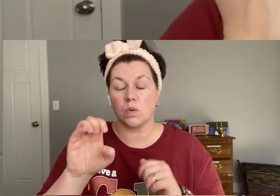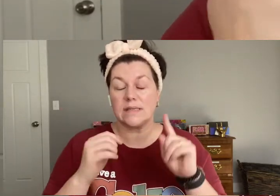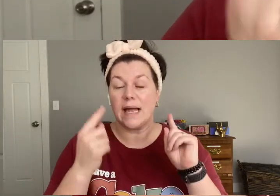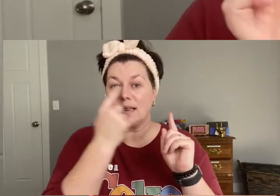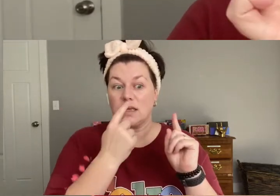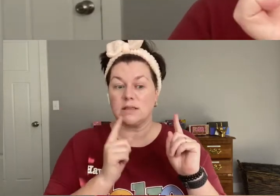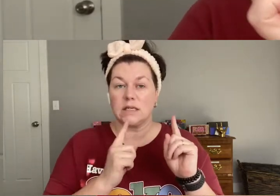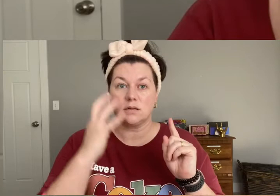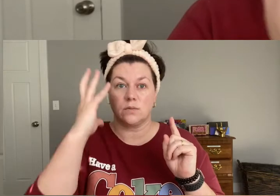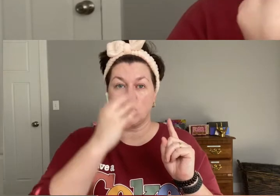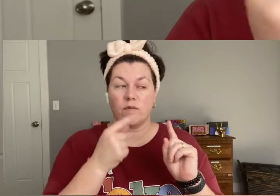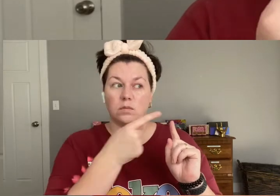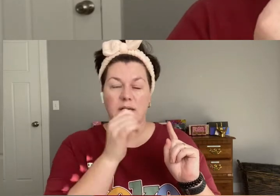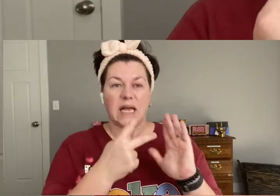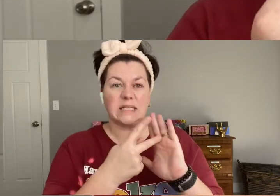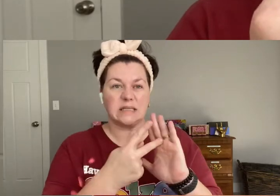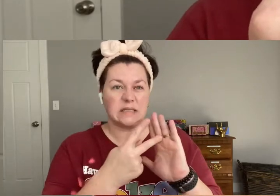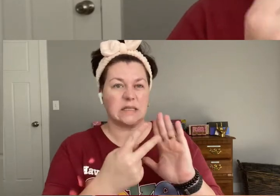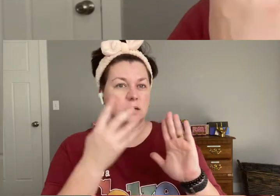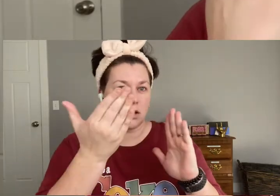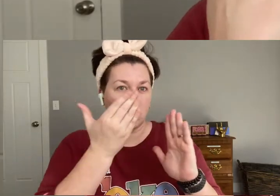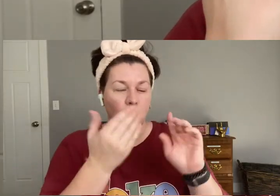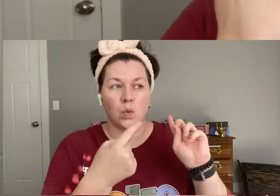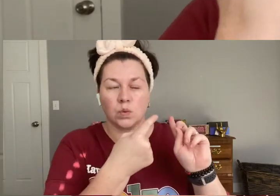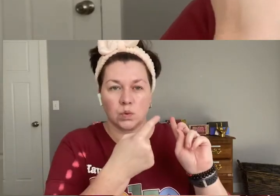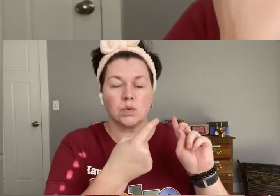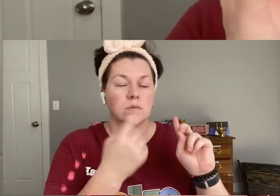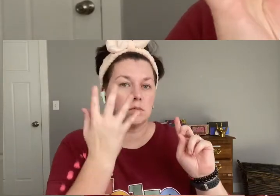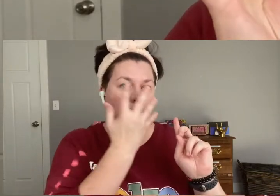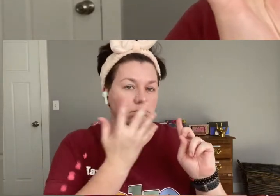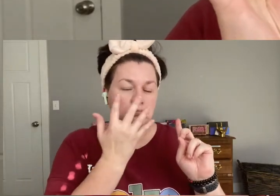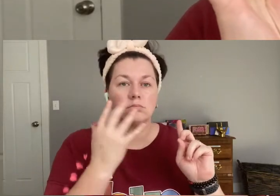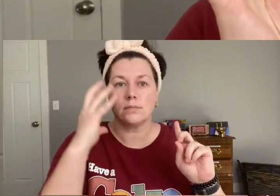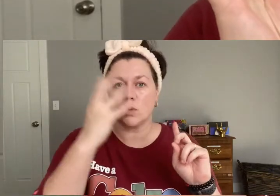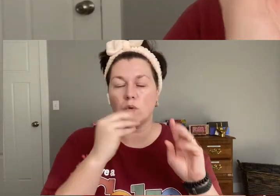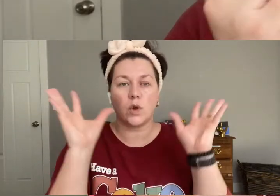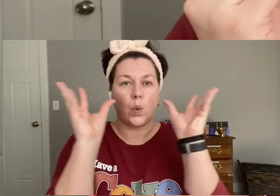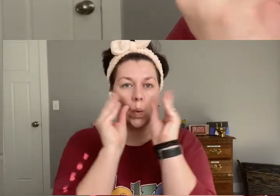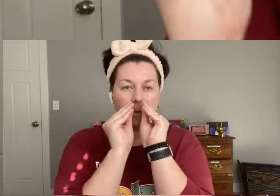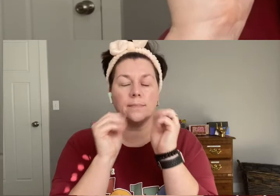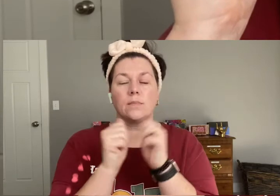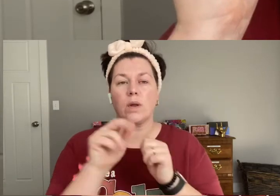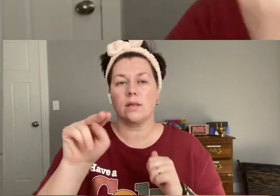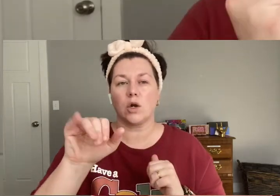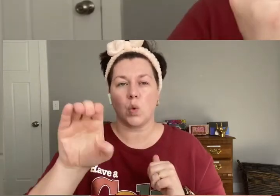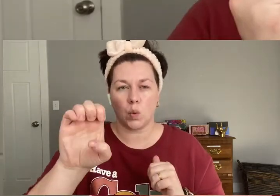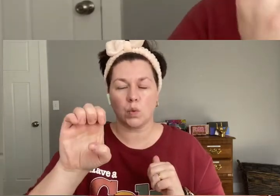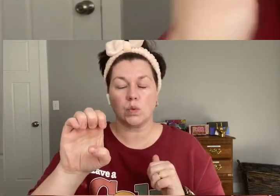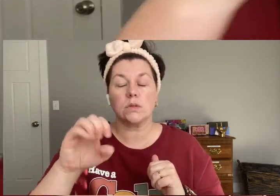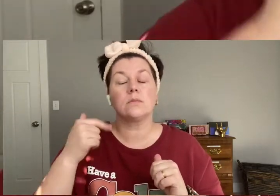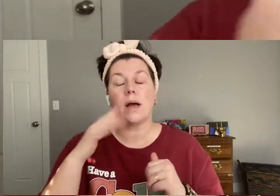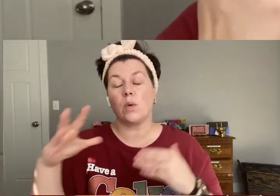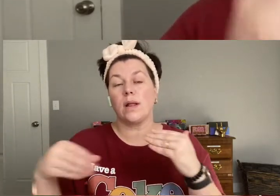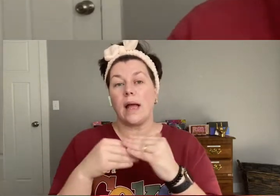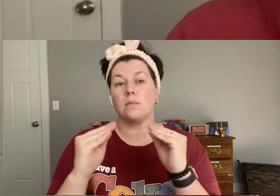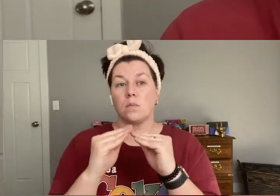my nose. I have kind of larger pores on my nose, and I get the makeup just kind of sits on my nose instead